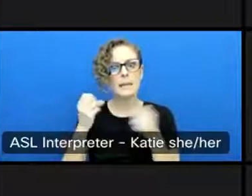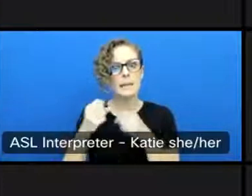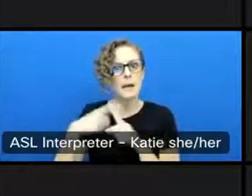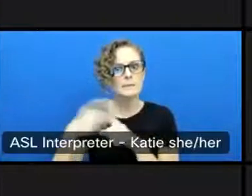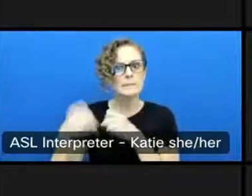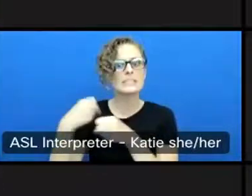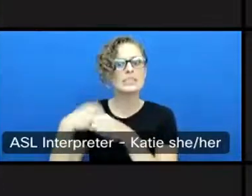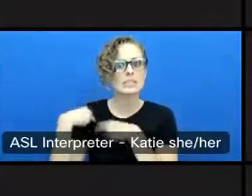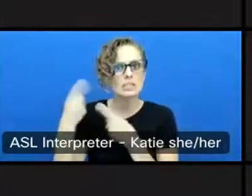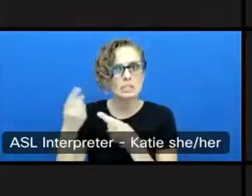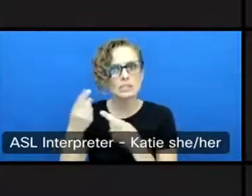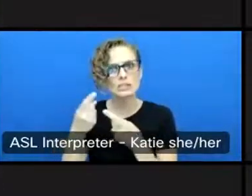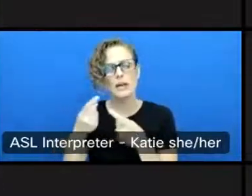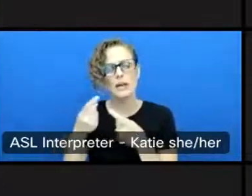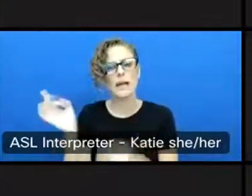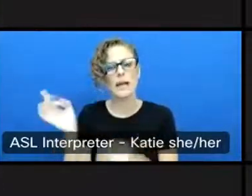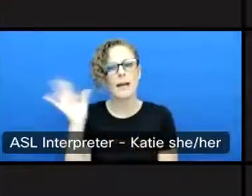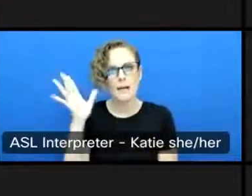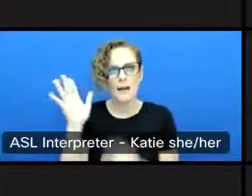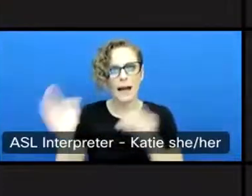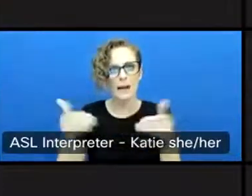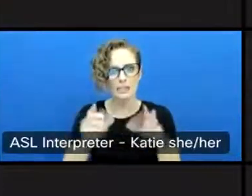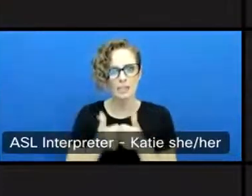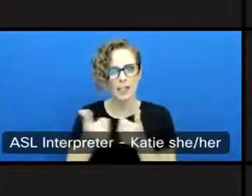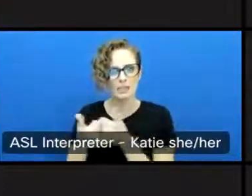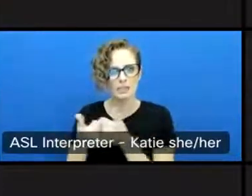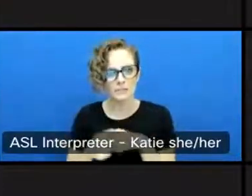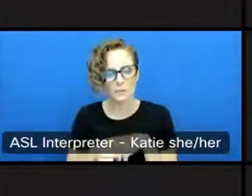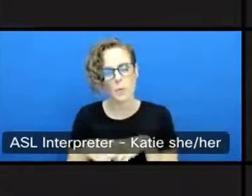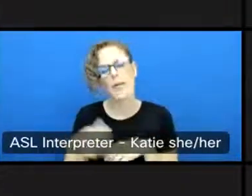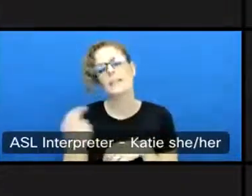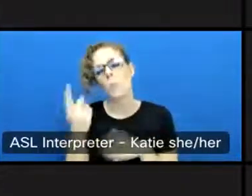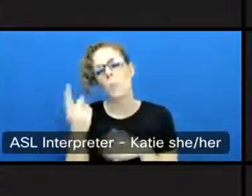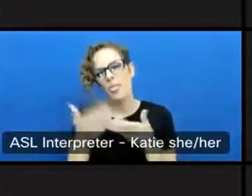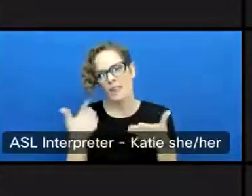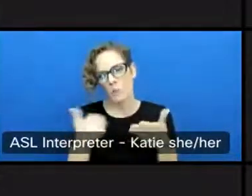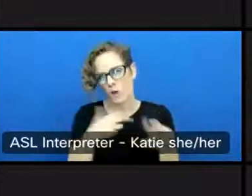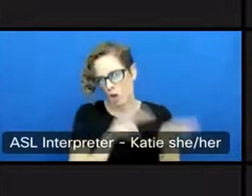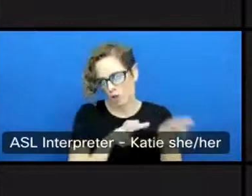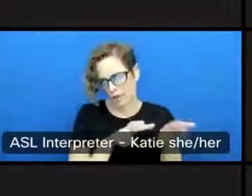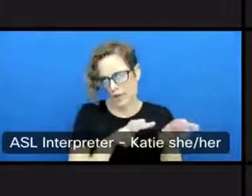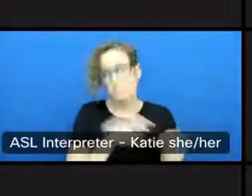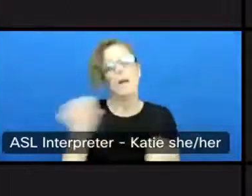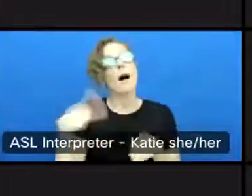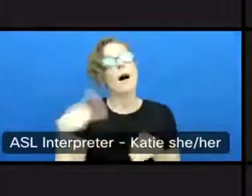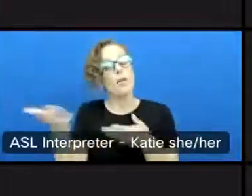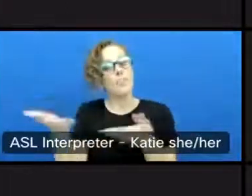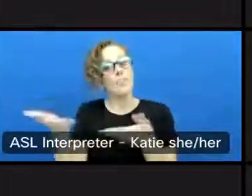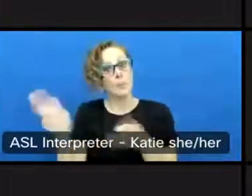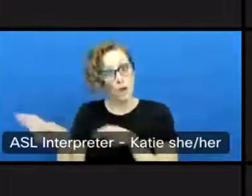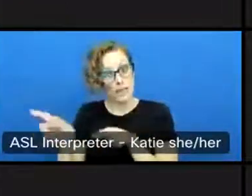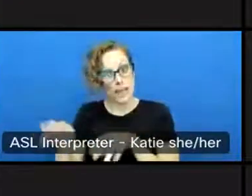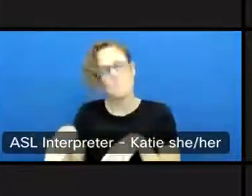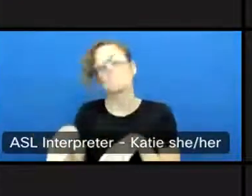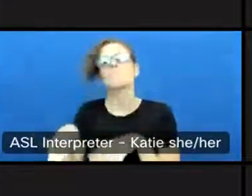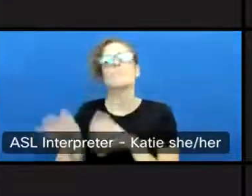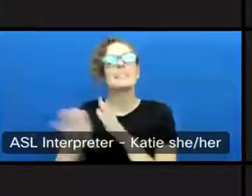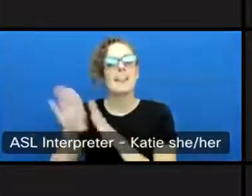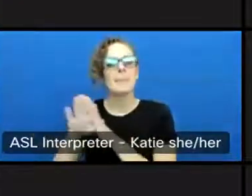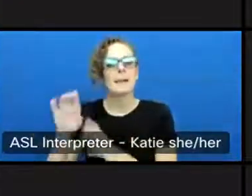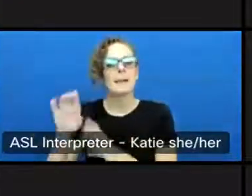so it's not necessarily contingent on us getting this funding approved by DDS, that we want to continue to move forward to support